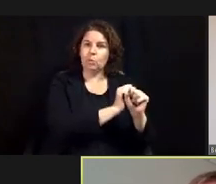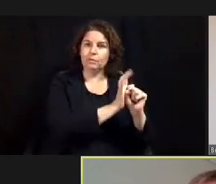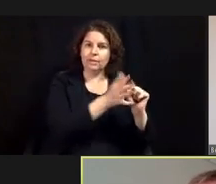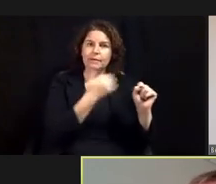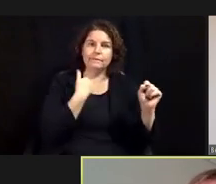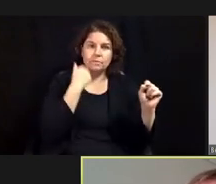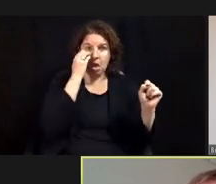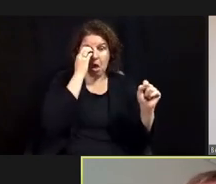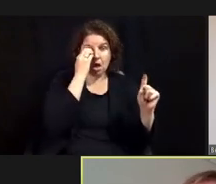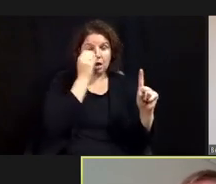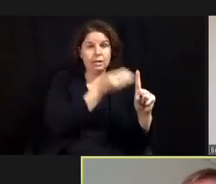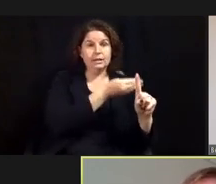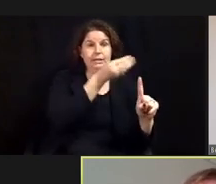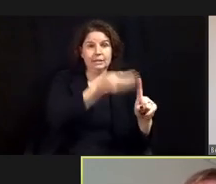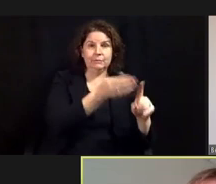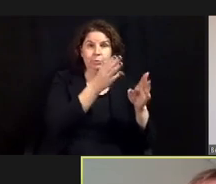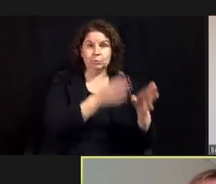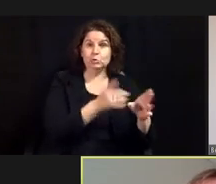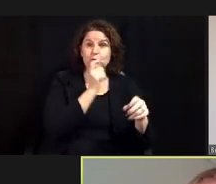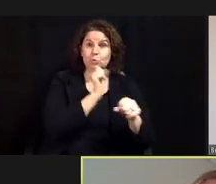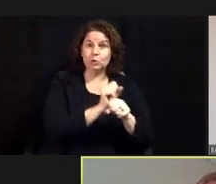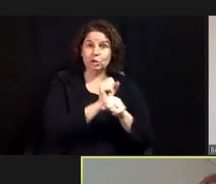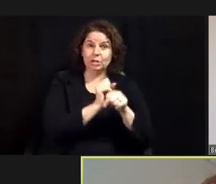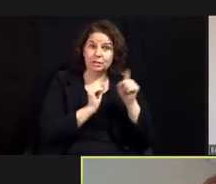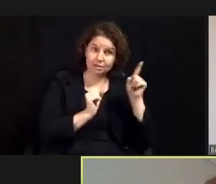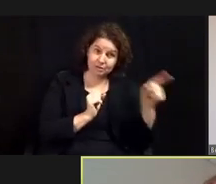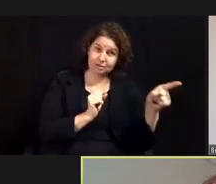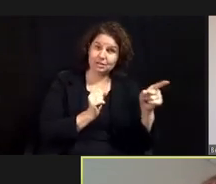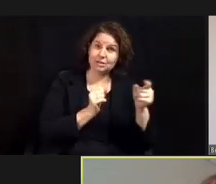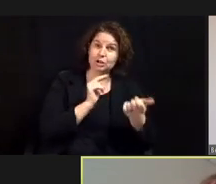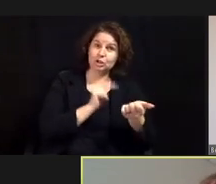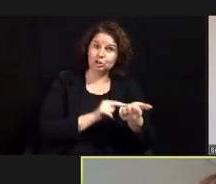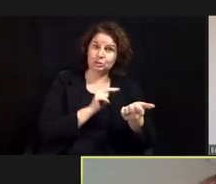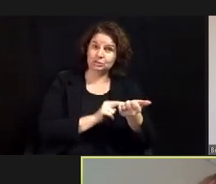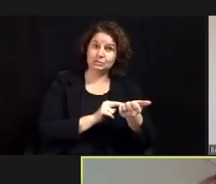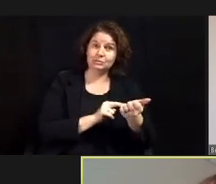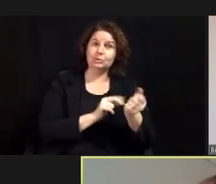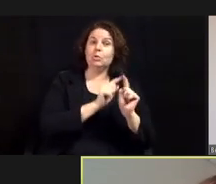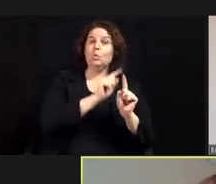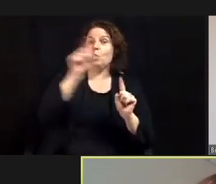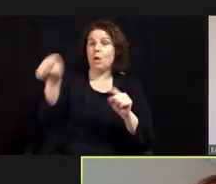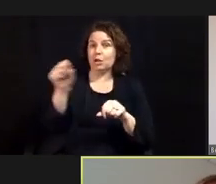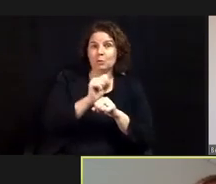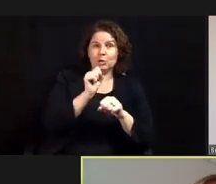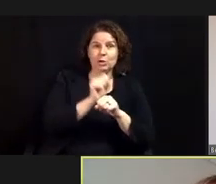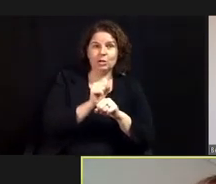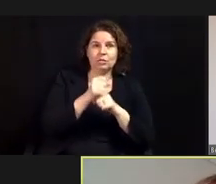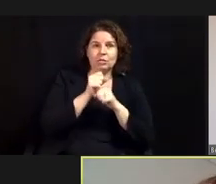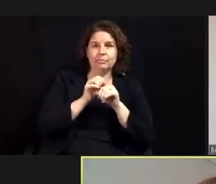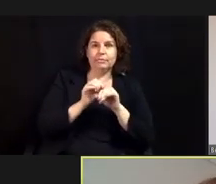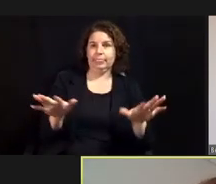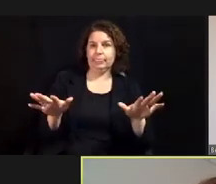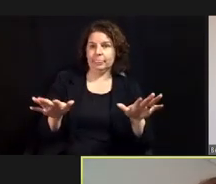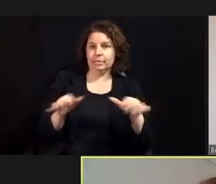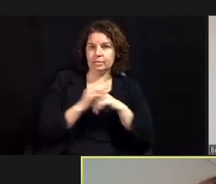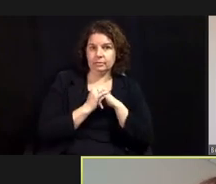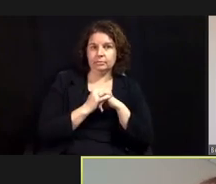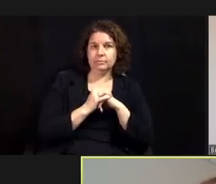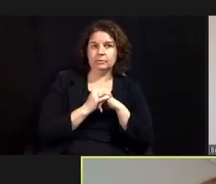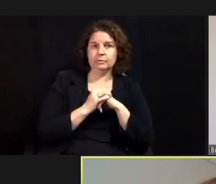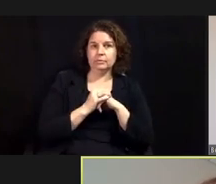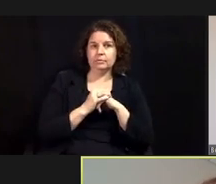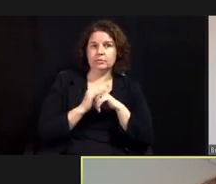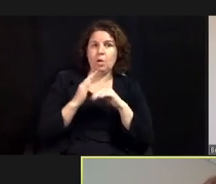facility became infected, did not realize it, came to work, and launched an outbreak that is now over 100 cases, multiple